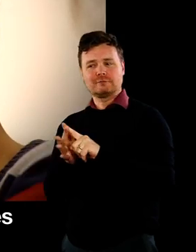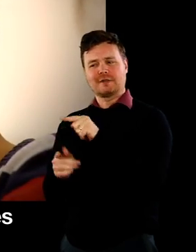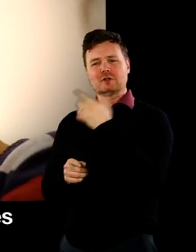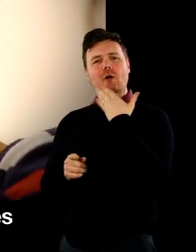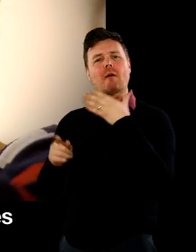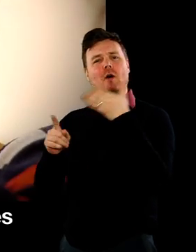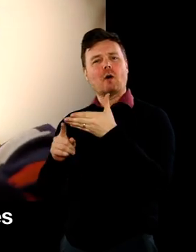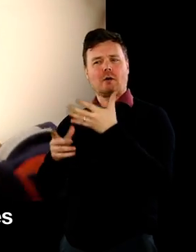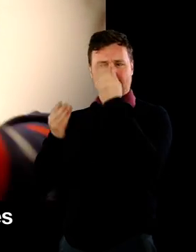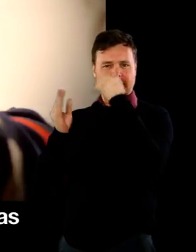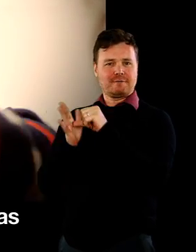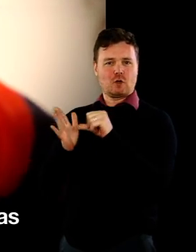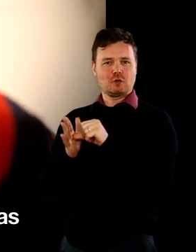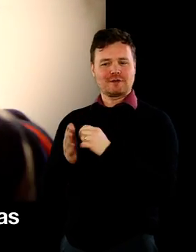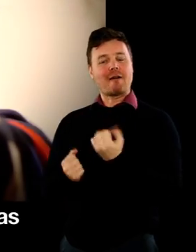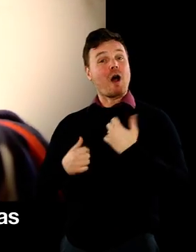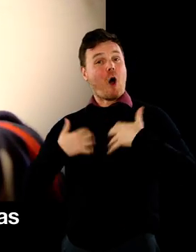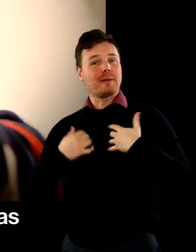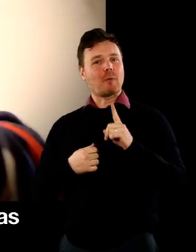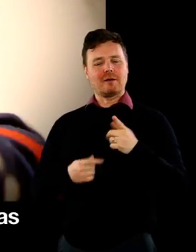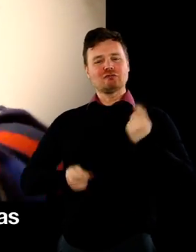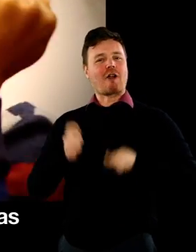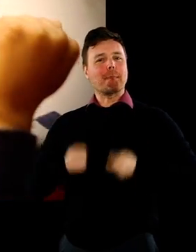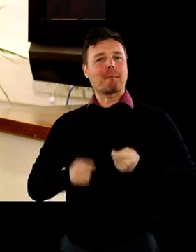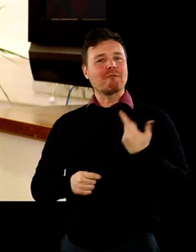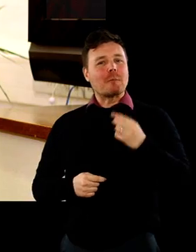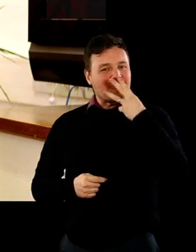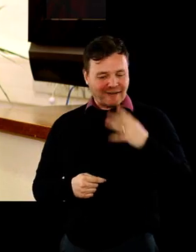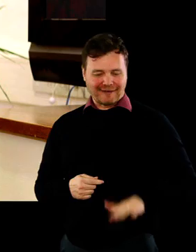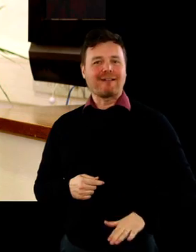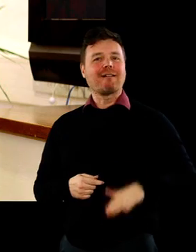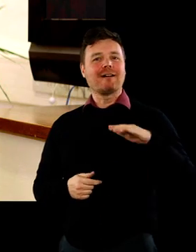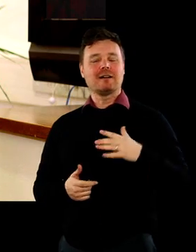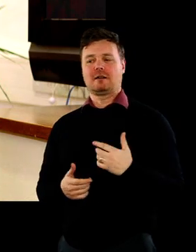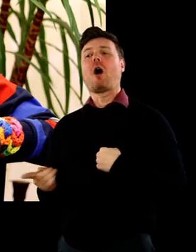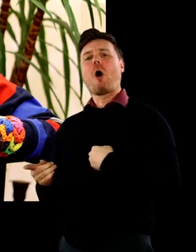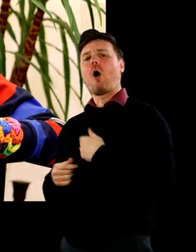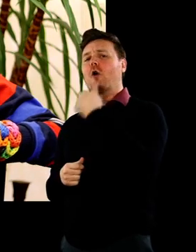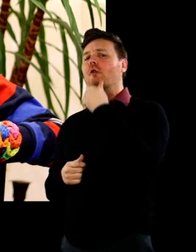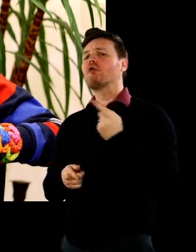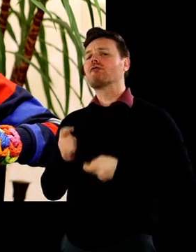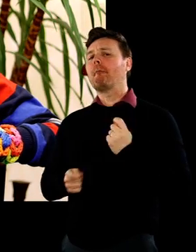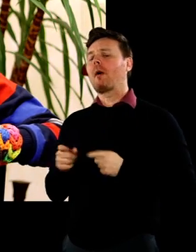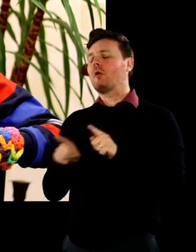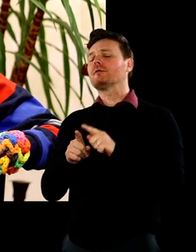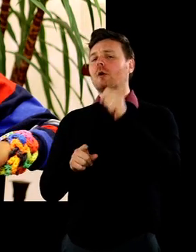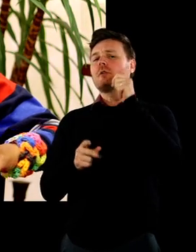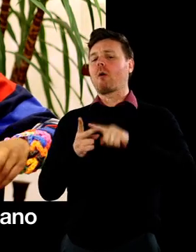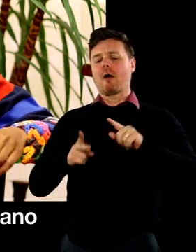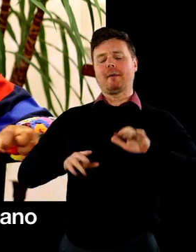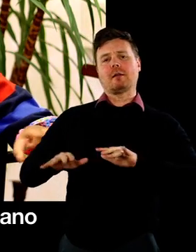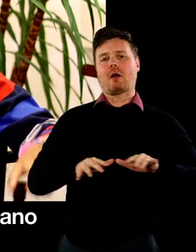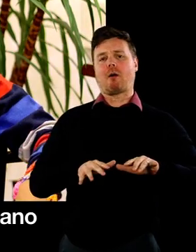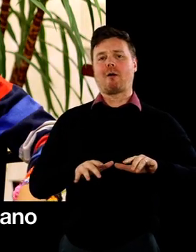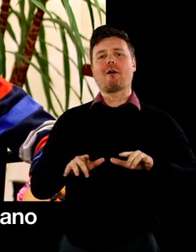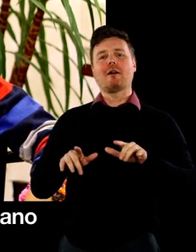learning difficulties, and his hobbies ever since he was like 3 was playing drums. I play the drums and then I